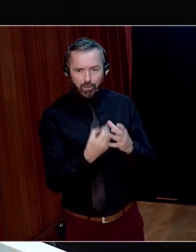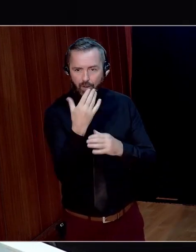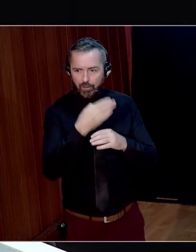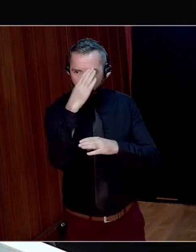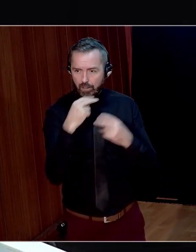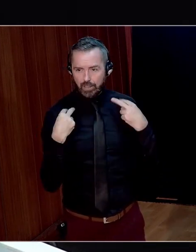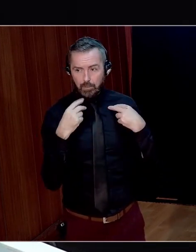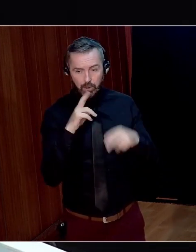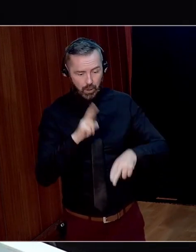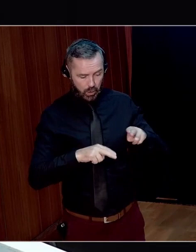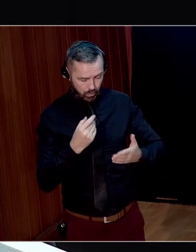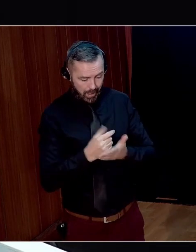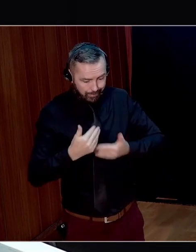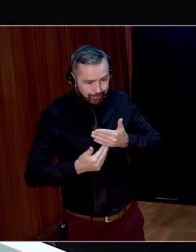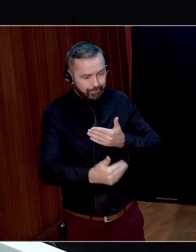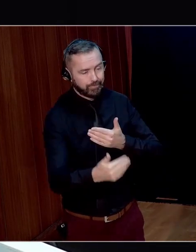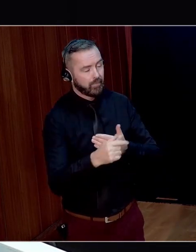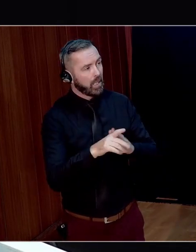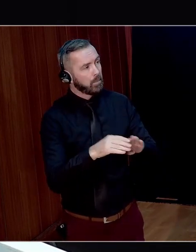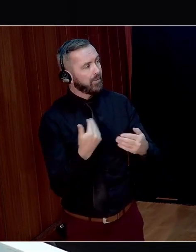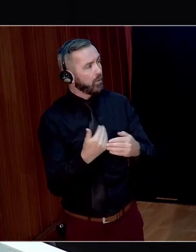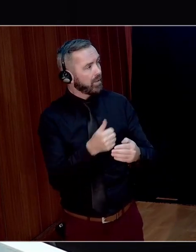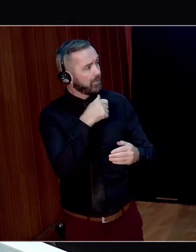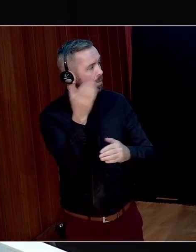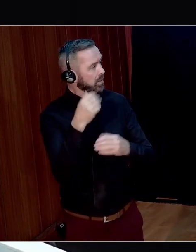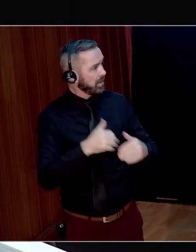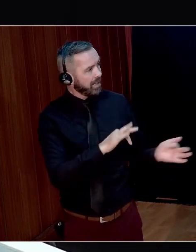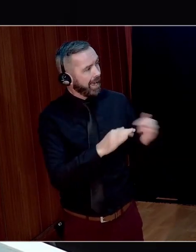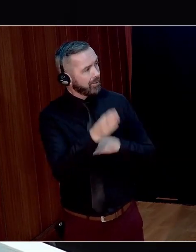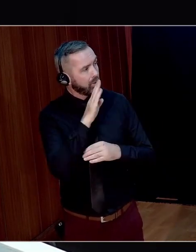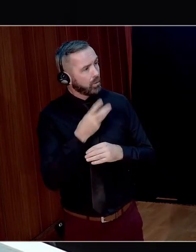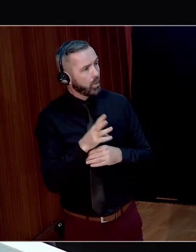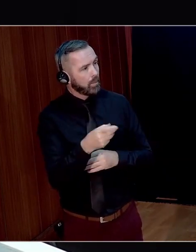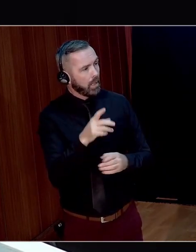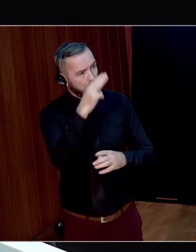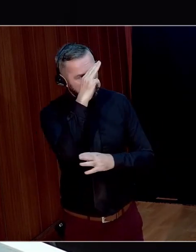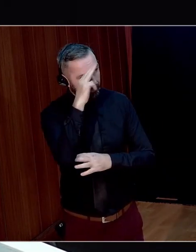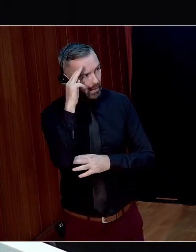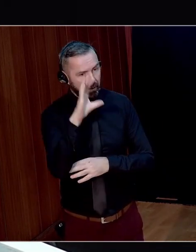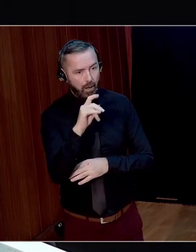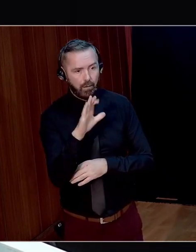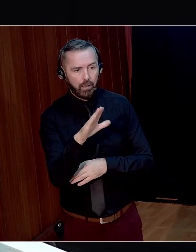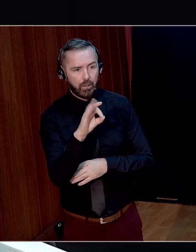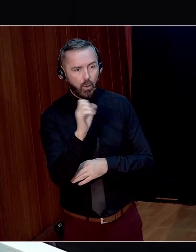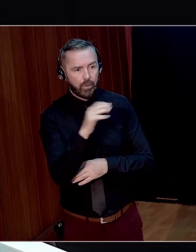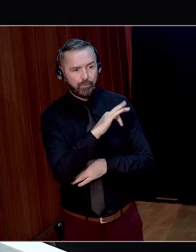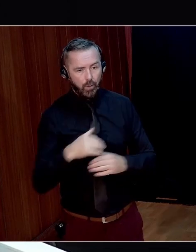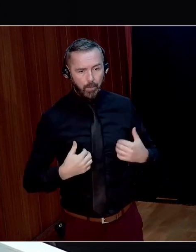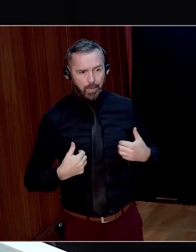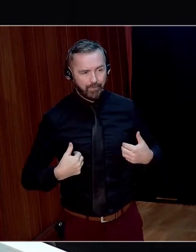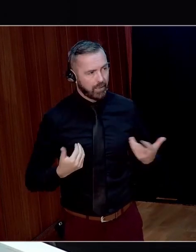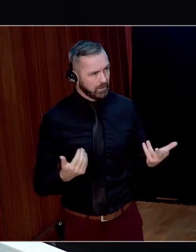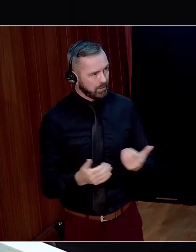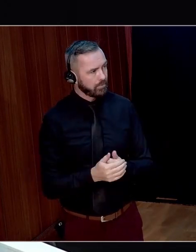but we are in a new era now, and before us now, the first speaker this morning, this afternoon, will be a Professor Cathal Gohan. He's from